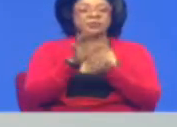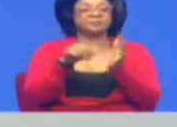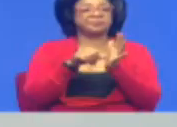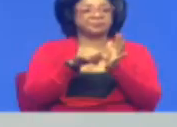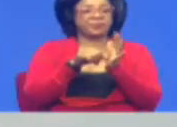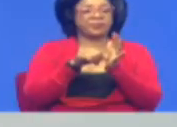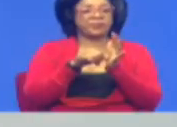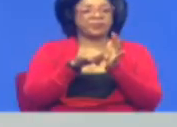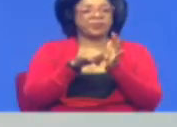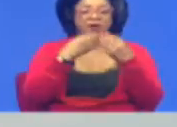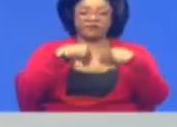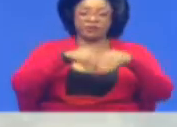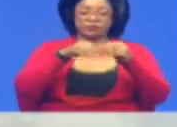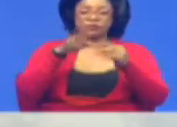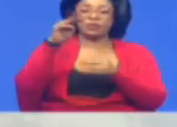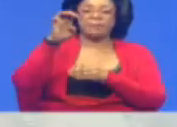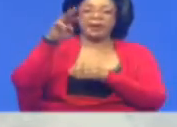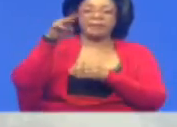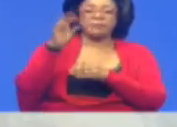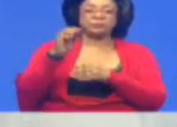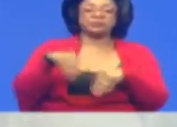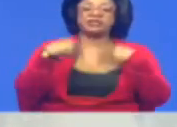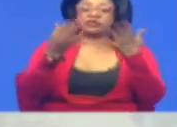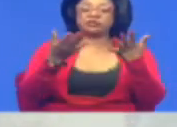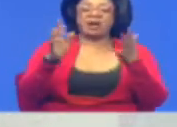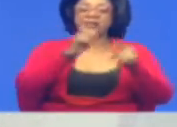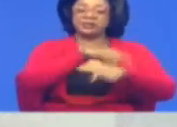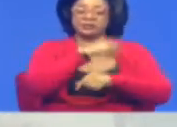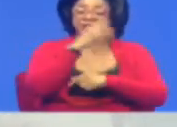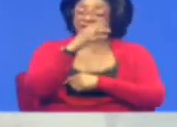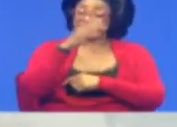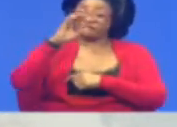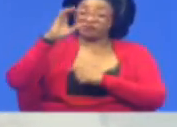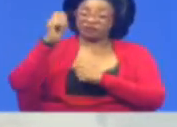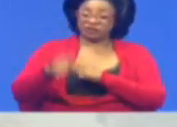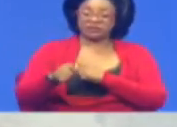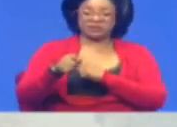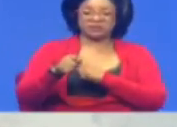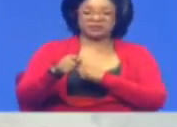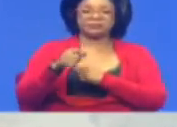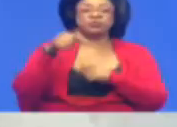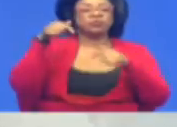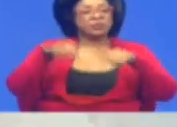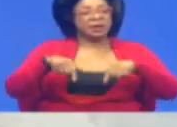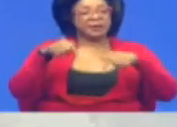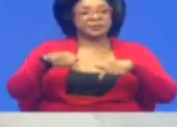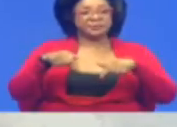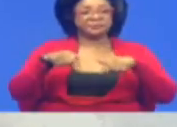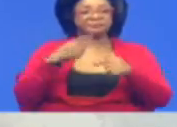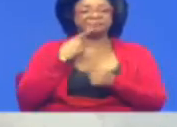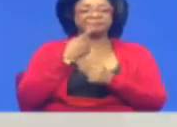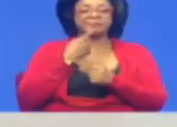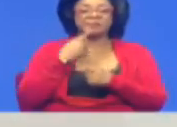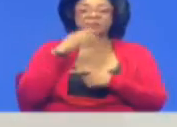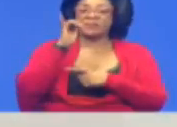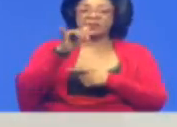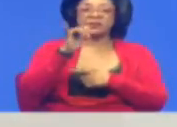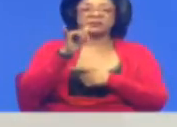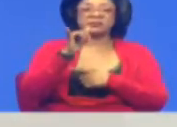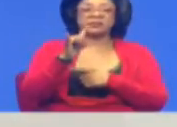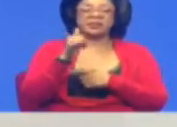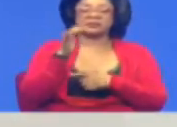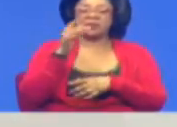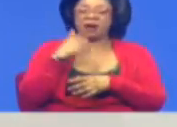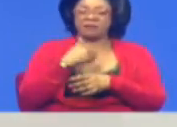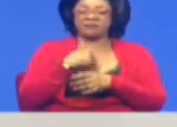According to a memo issued by Chief Justice David Maraga today, staff at the courts, advocates and their staff tested